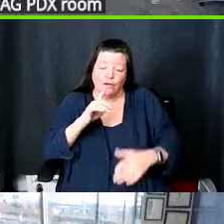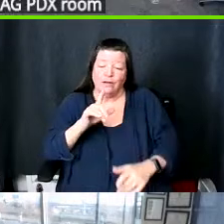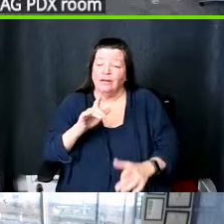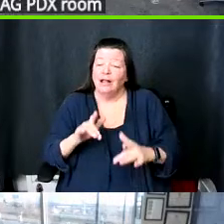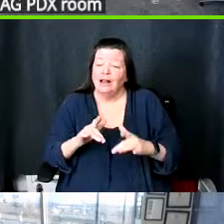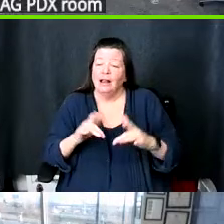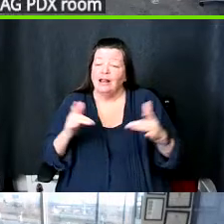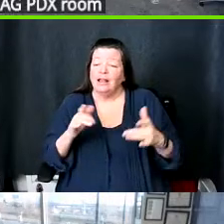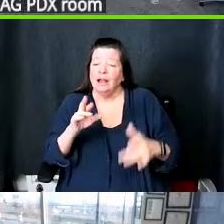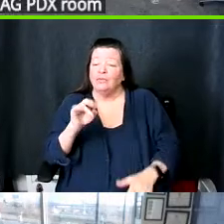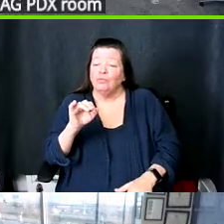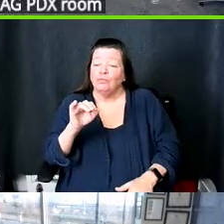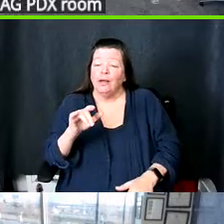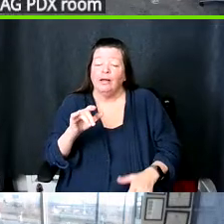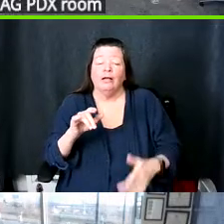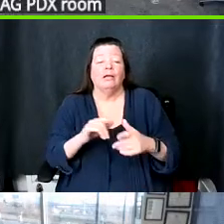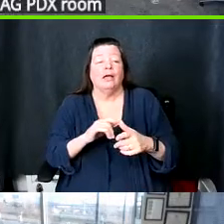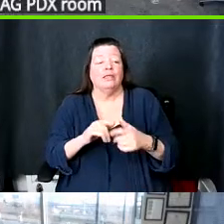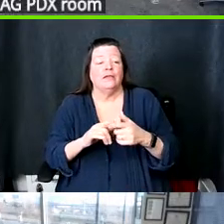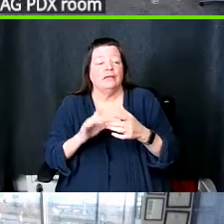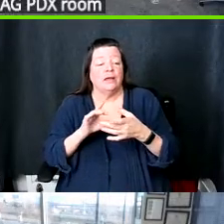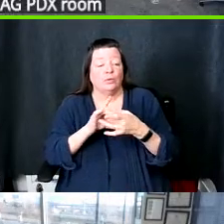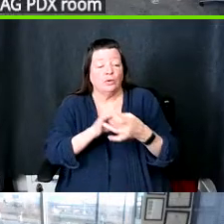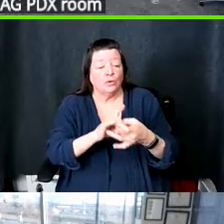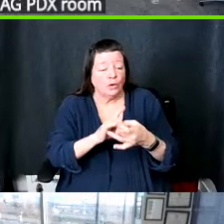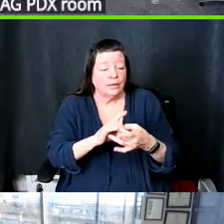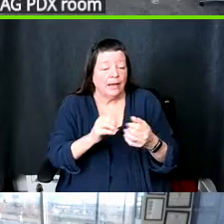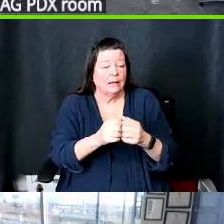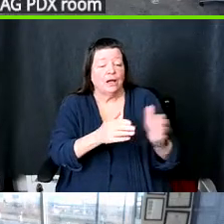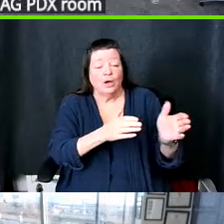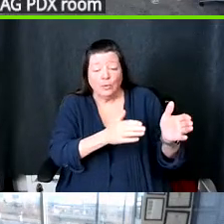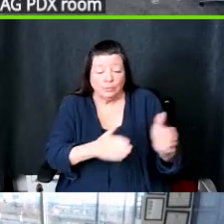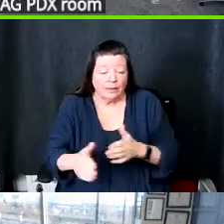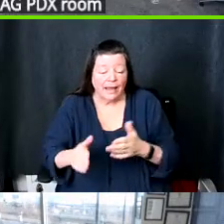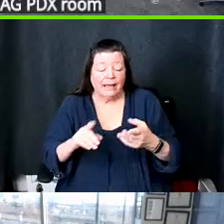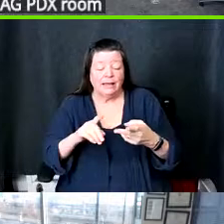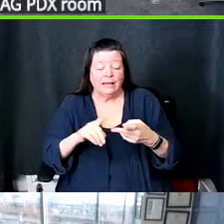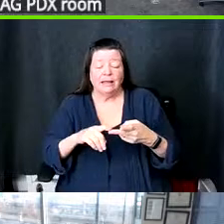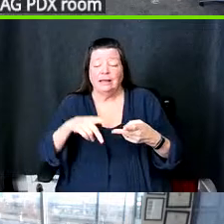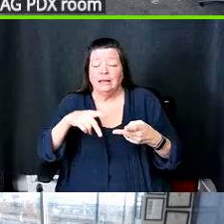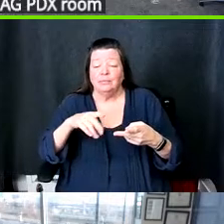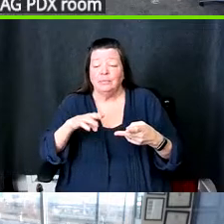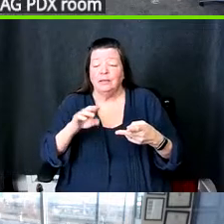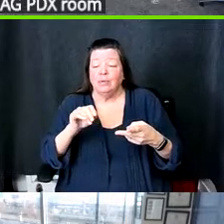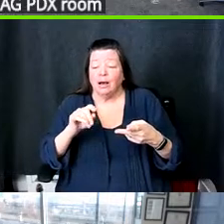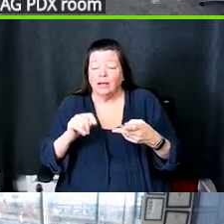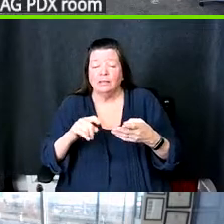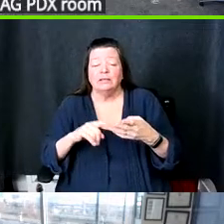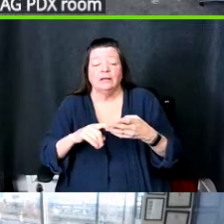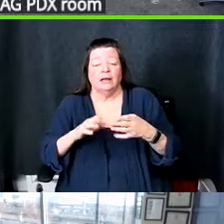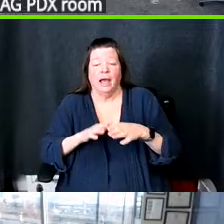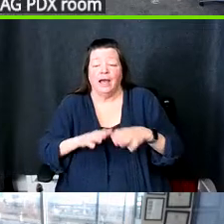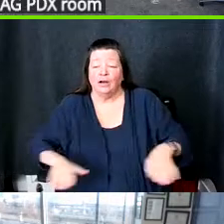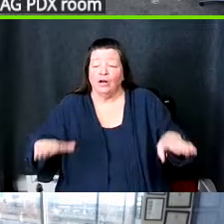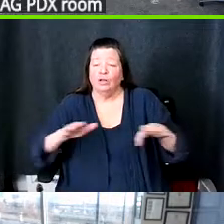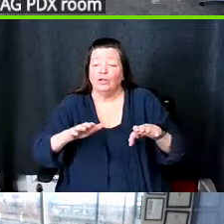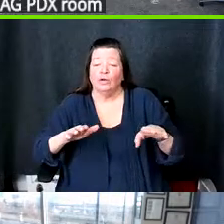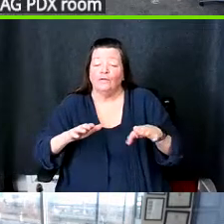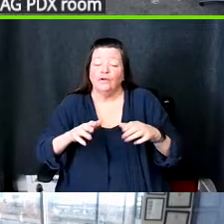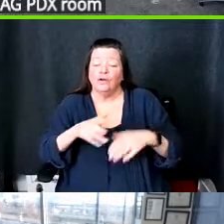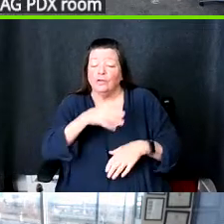would coordinate with planning, PBOT, and particularly Prosper Portland in an urban renewal district, and